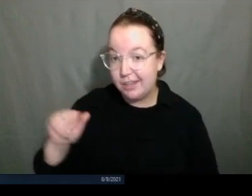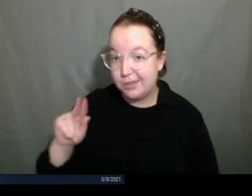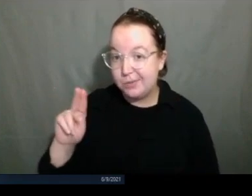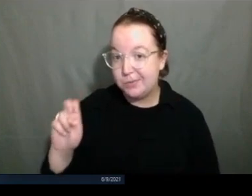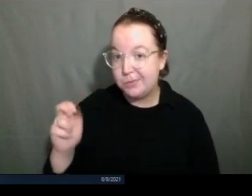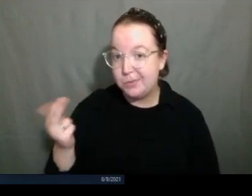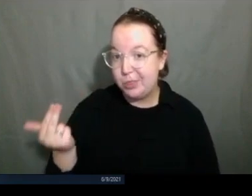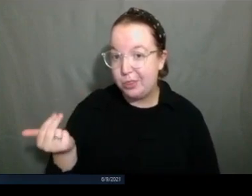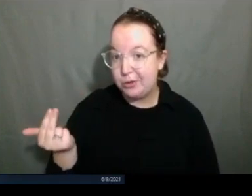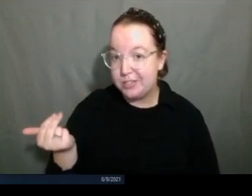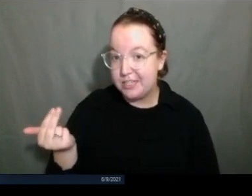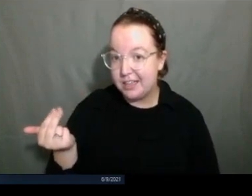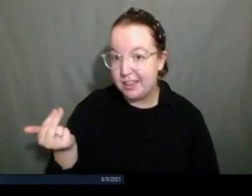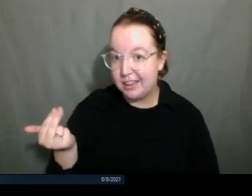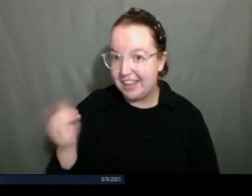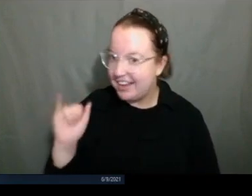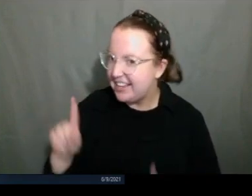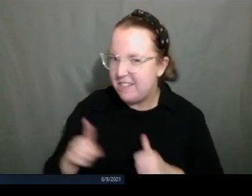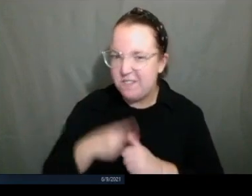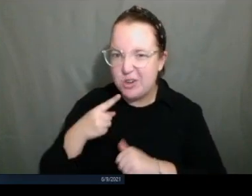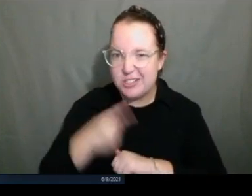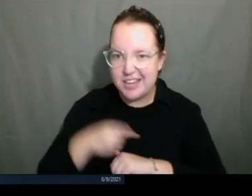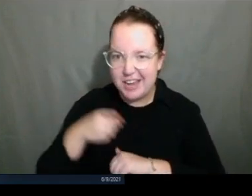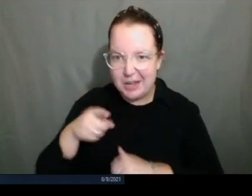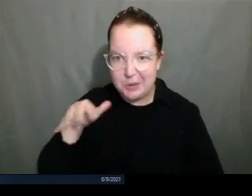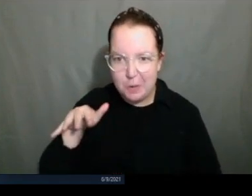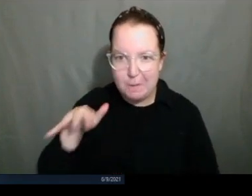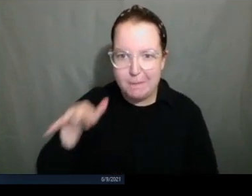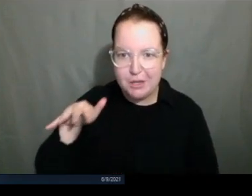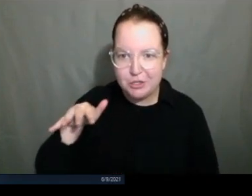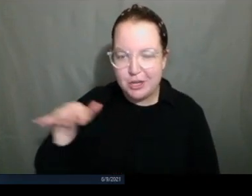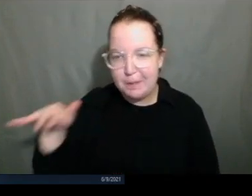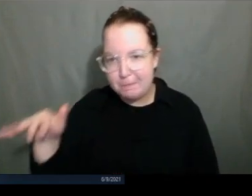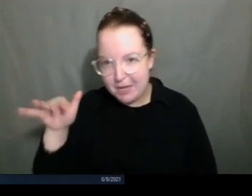13th. That will be the first day that you are clocking in and out